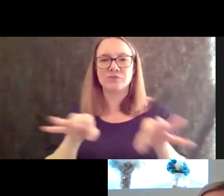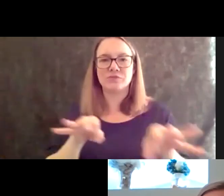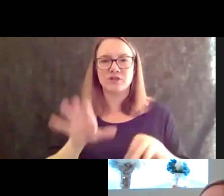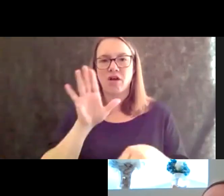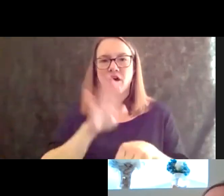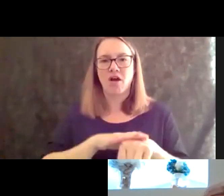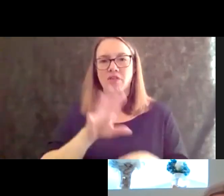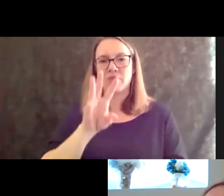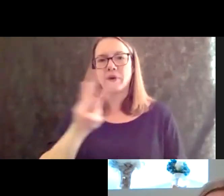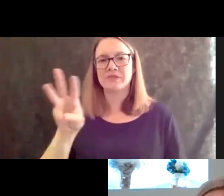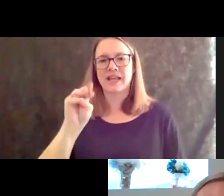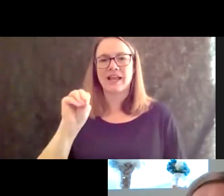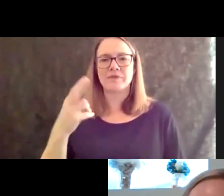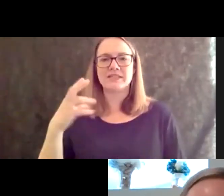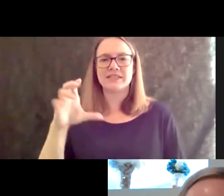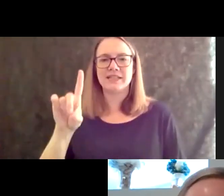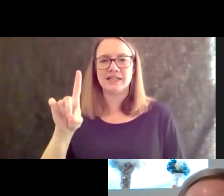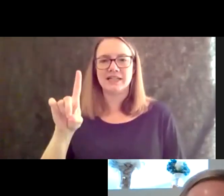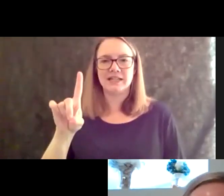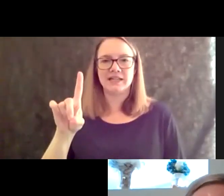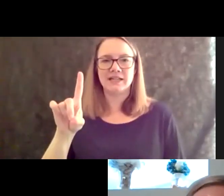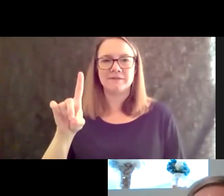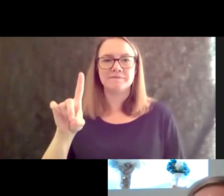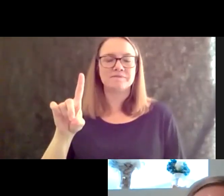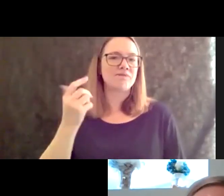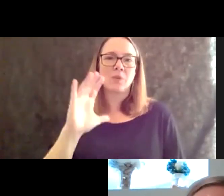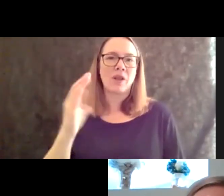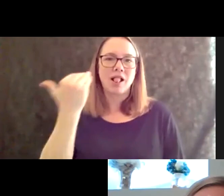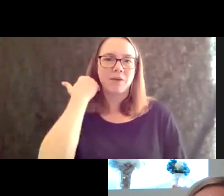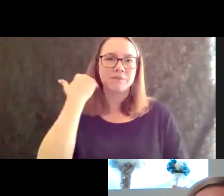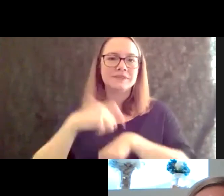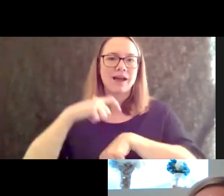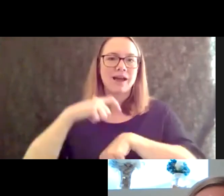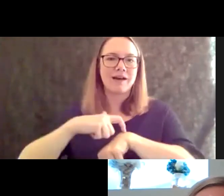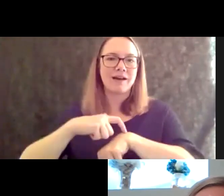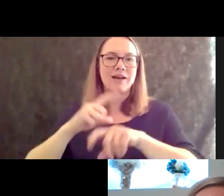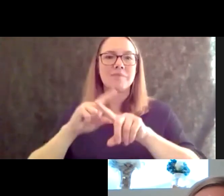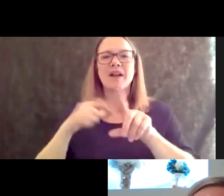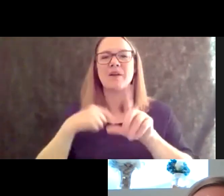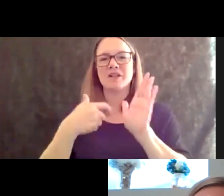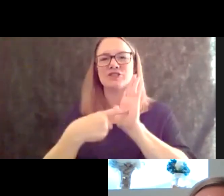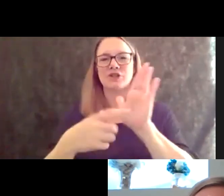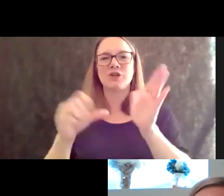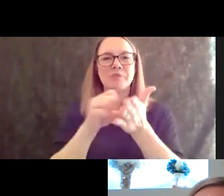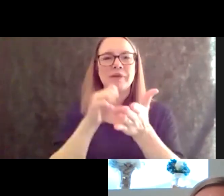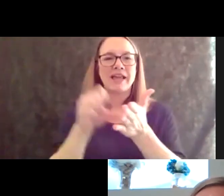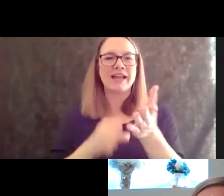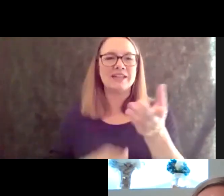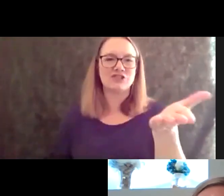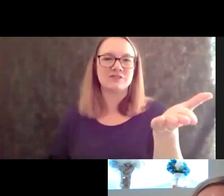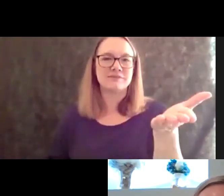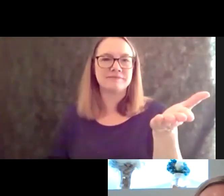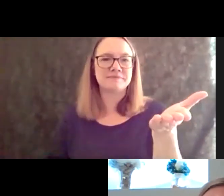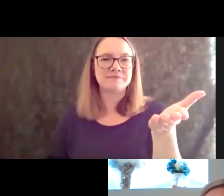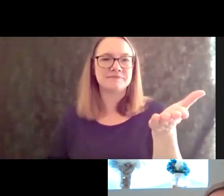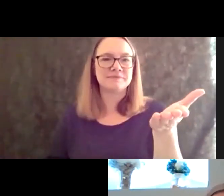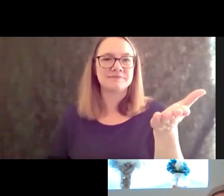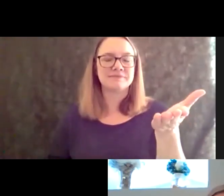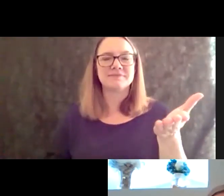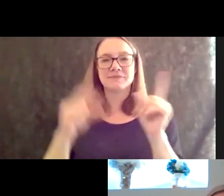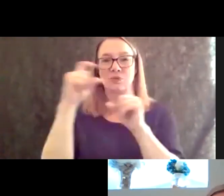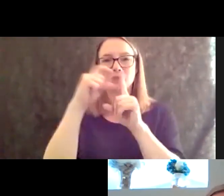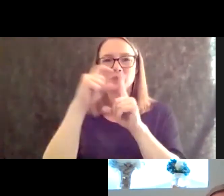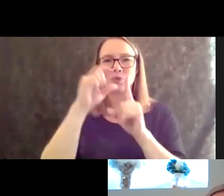website. Not to take up too much time, let me see if I could find a page. Yeah, see, word search, definitely a